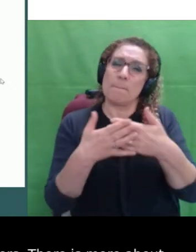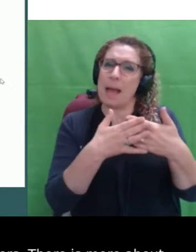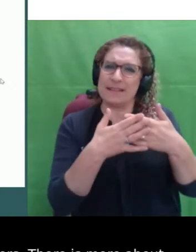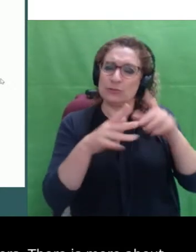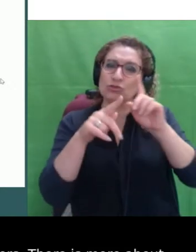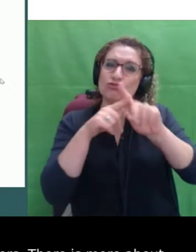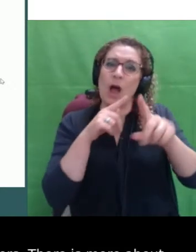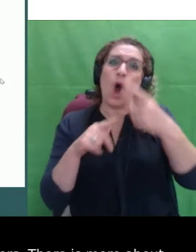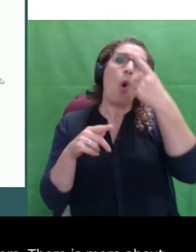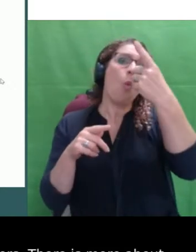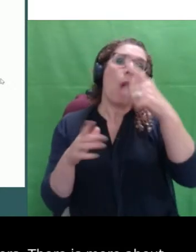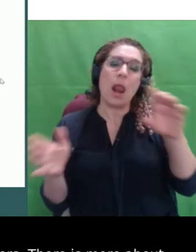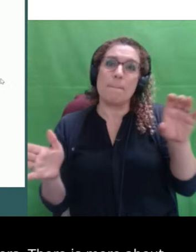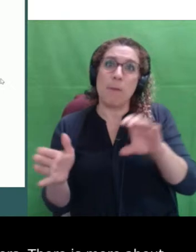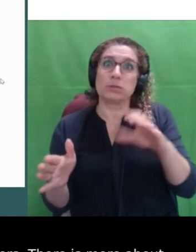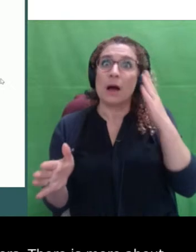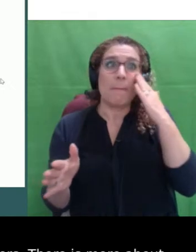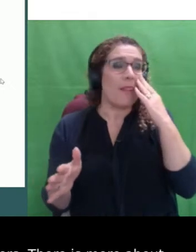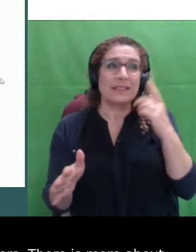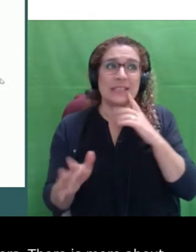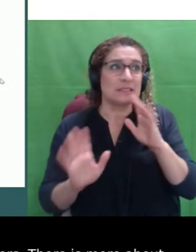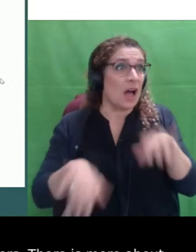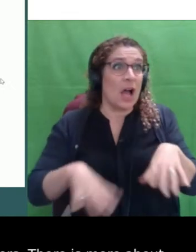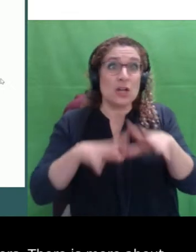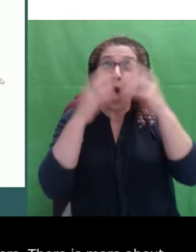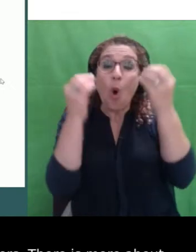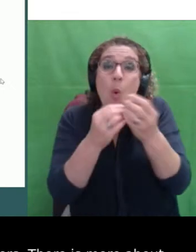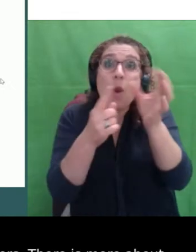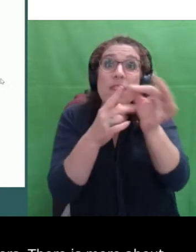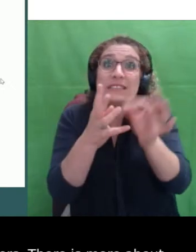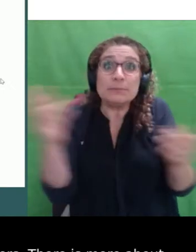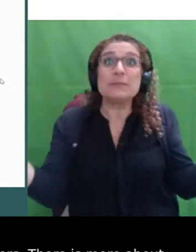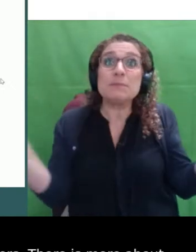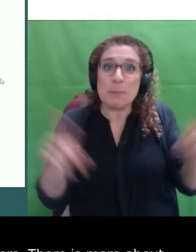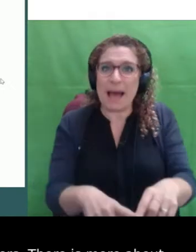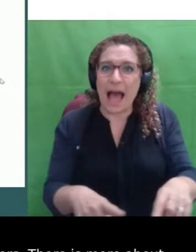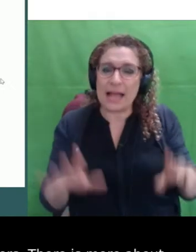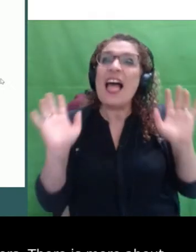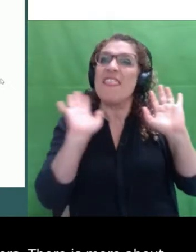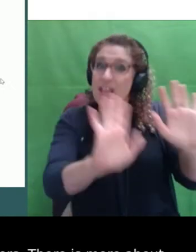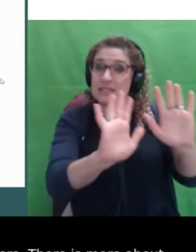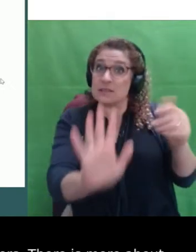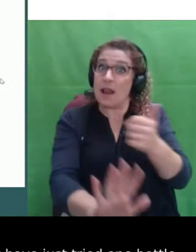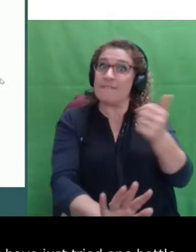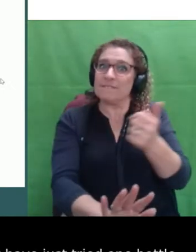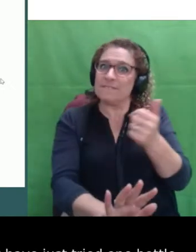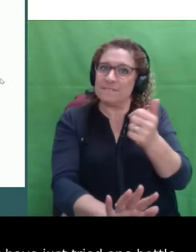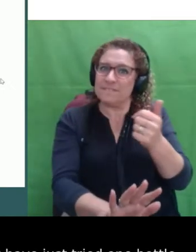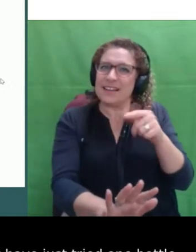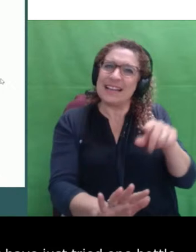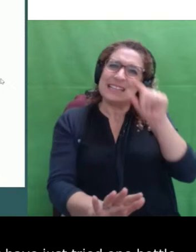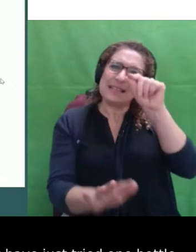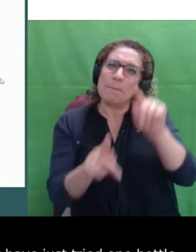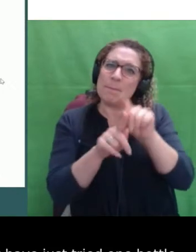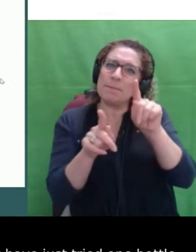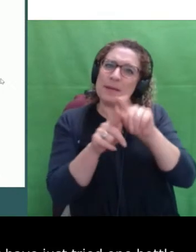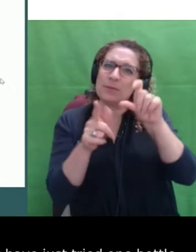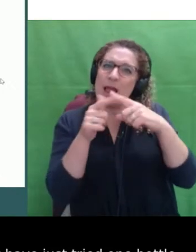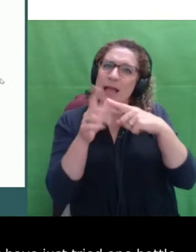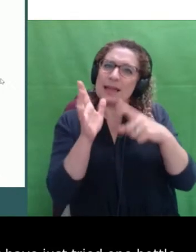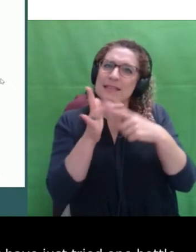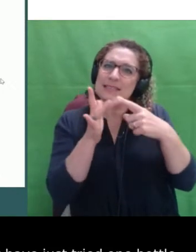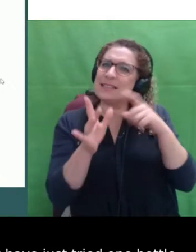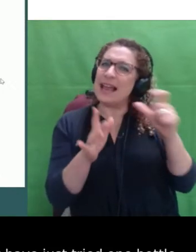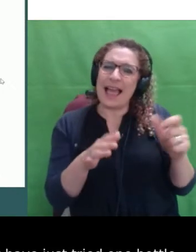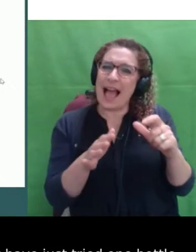and mum says all the symptoms have come back that is enough to make your diagnosis but it's a bit like celiac disease we wouldn't diagnose celiac